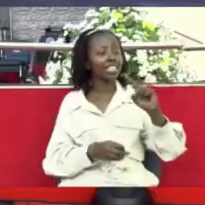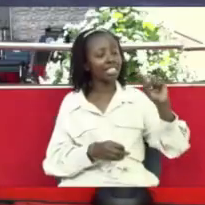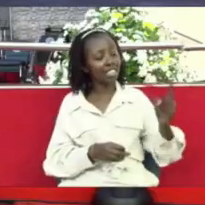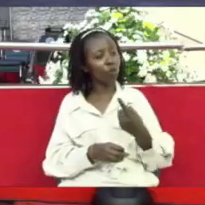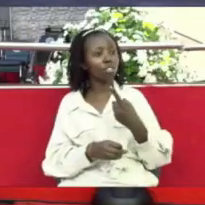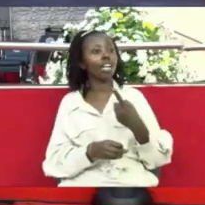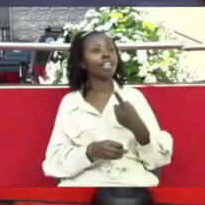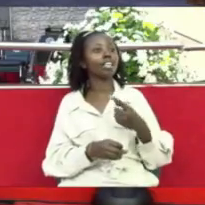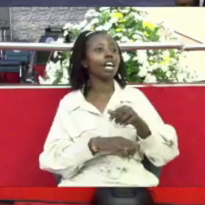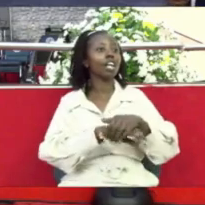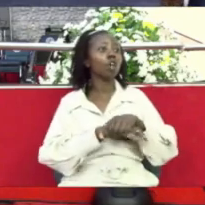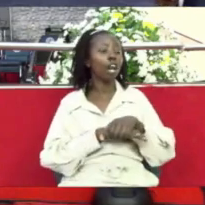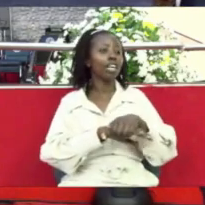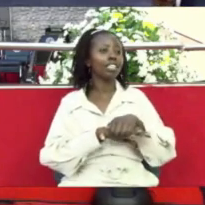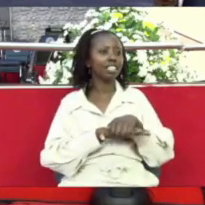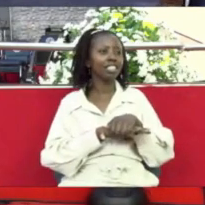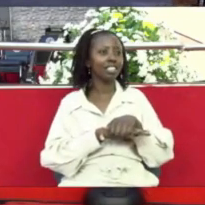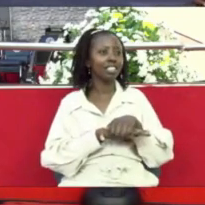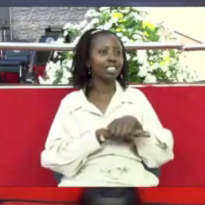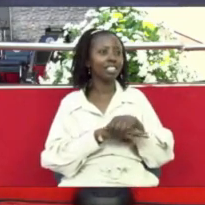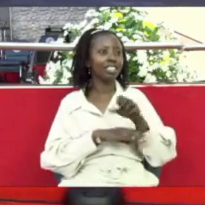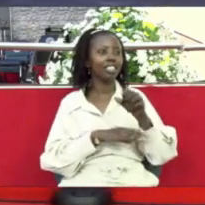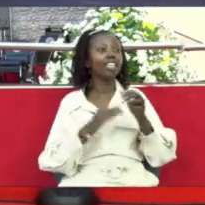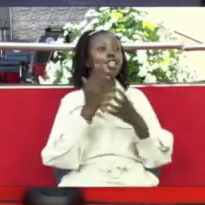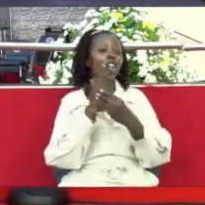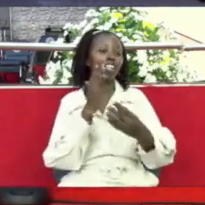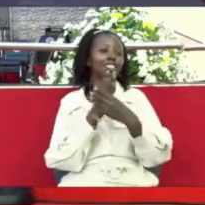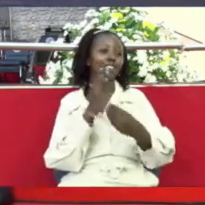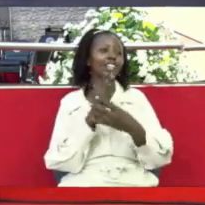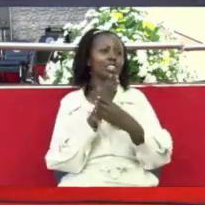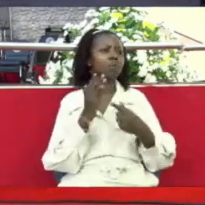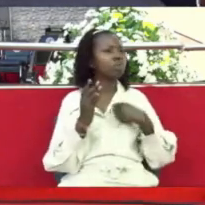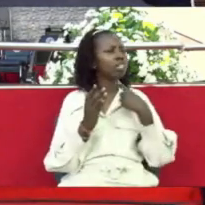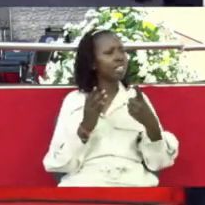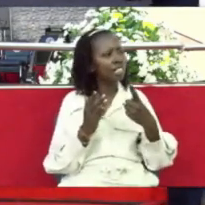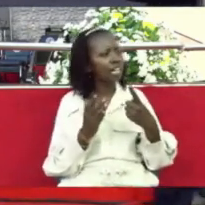$100,000. And so I said to my secretary,